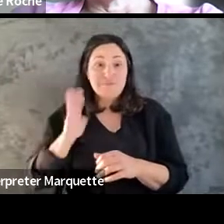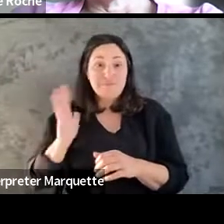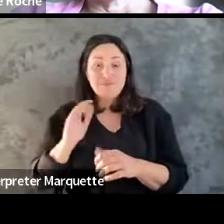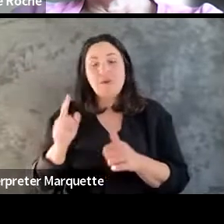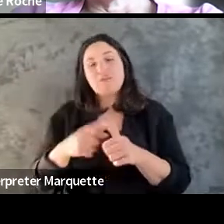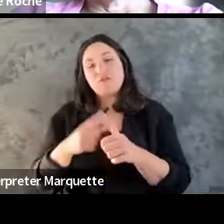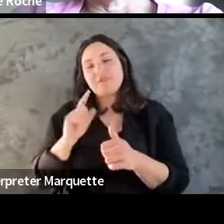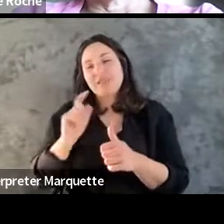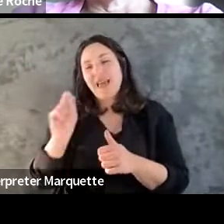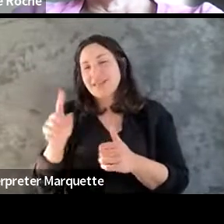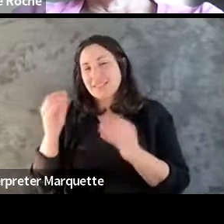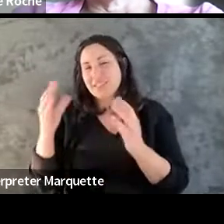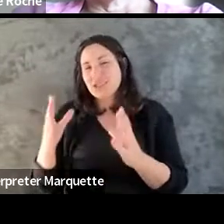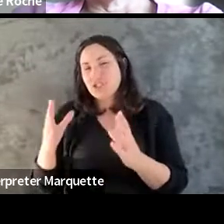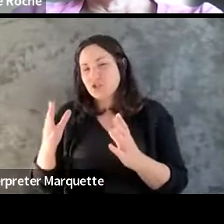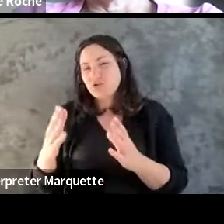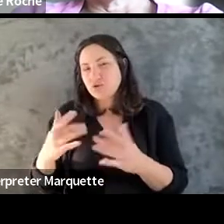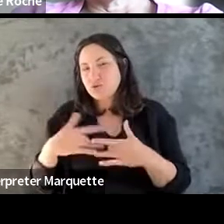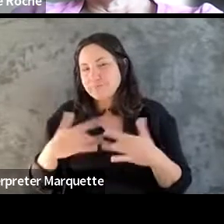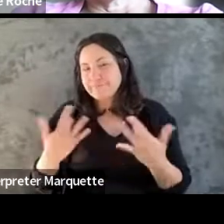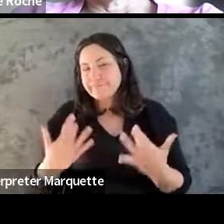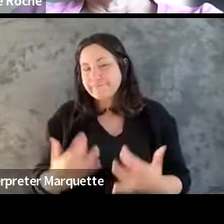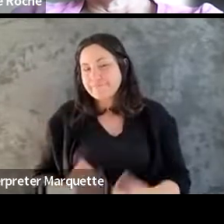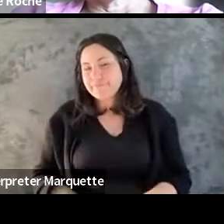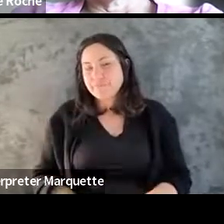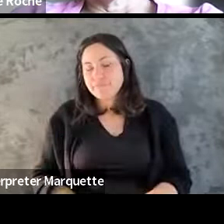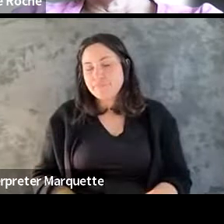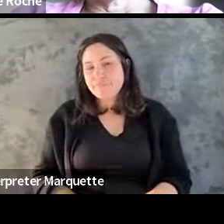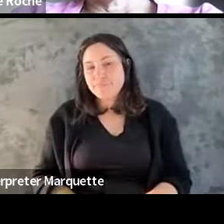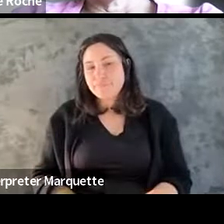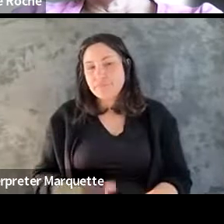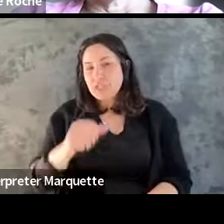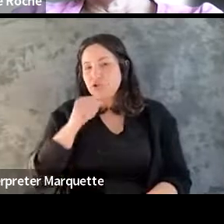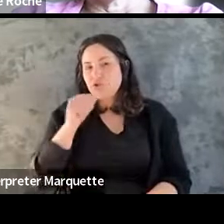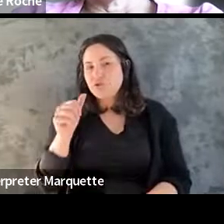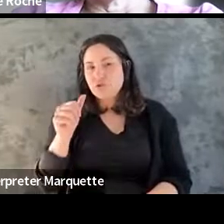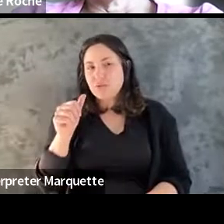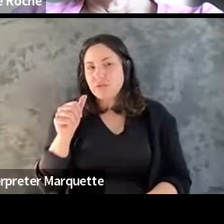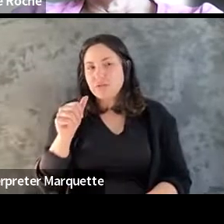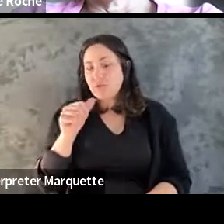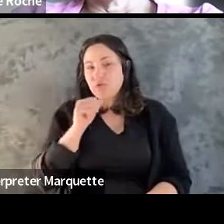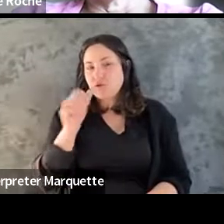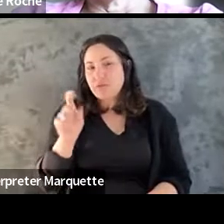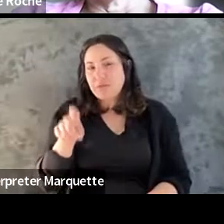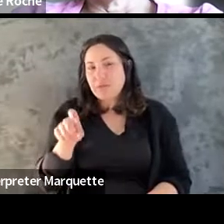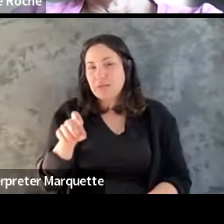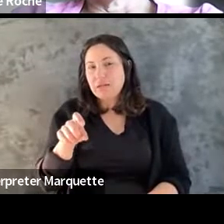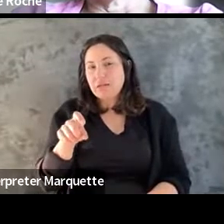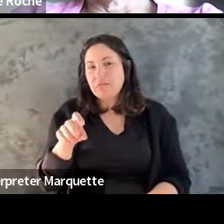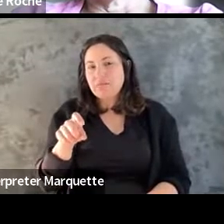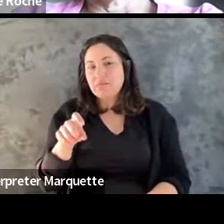to teachers and ask them. It's not, a constant, it would not be a constant